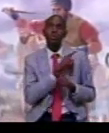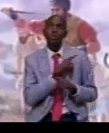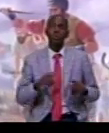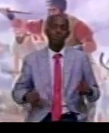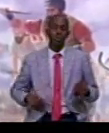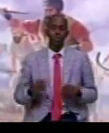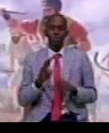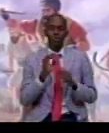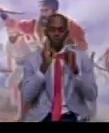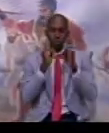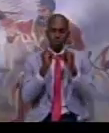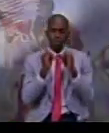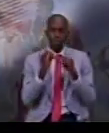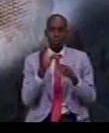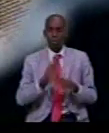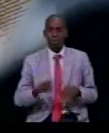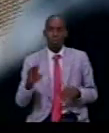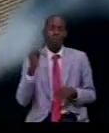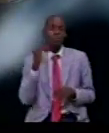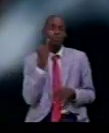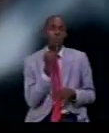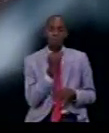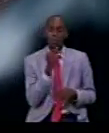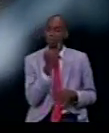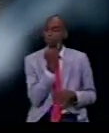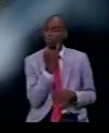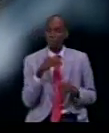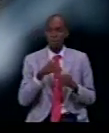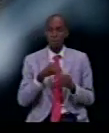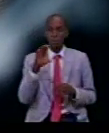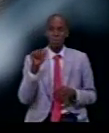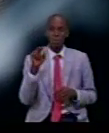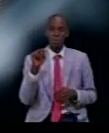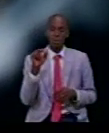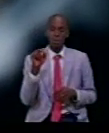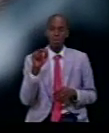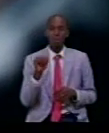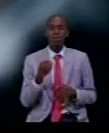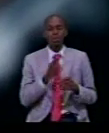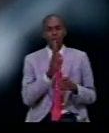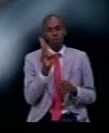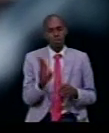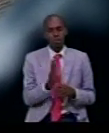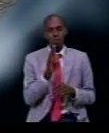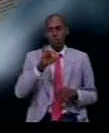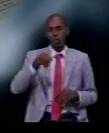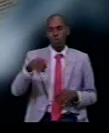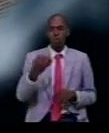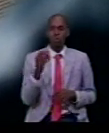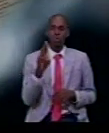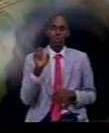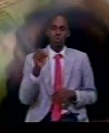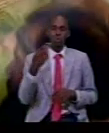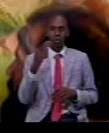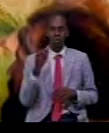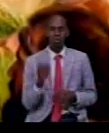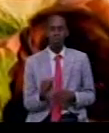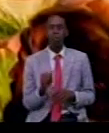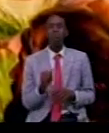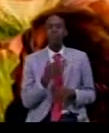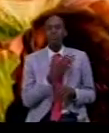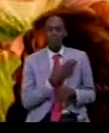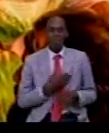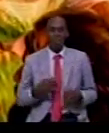sent Joshua. And when he wanted to instruct Israel in the new covenant, he